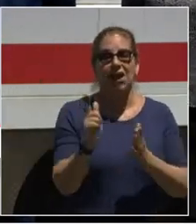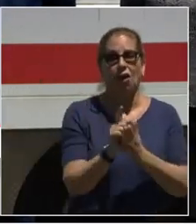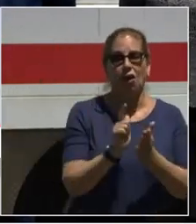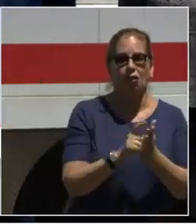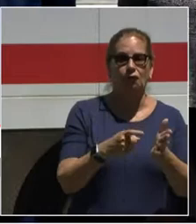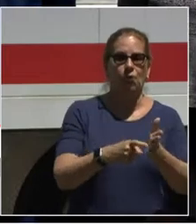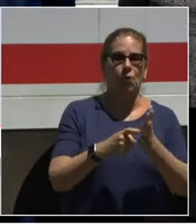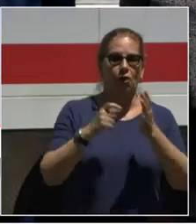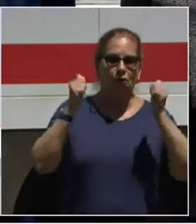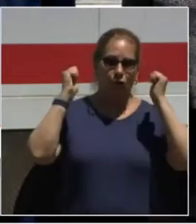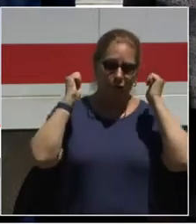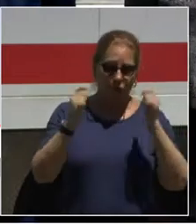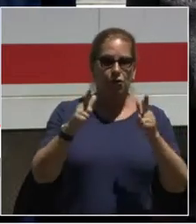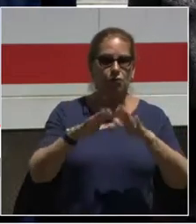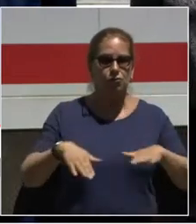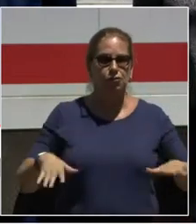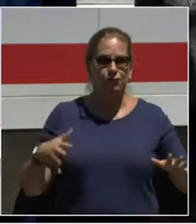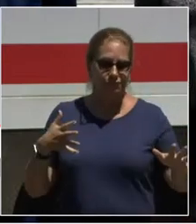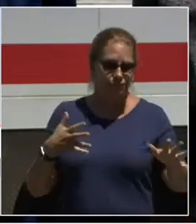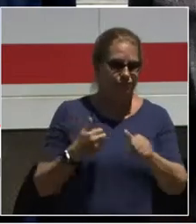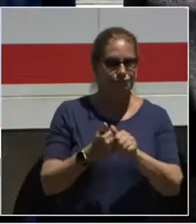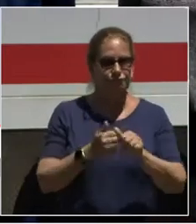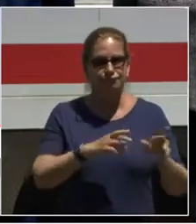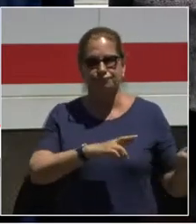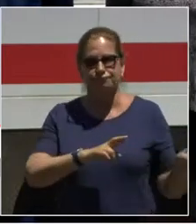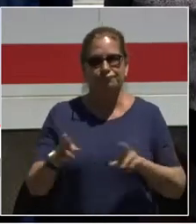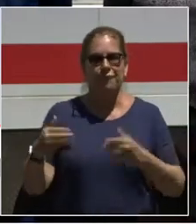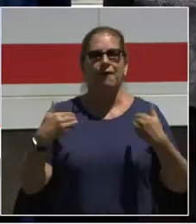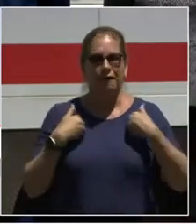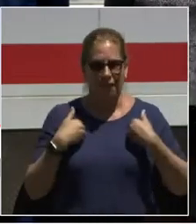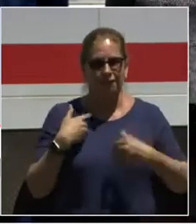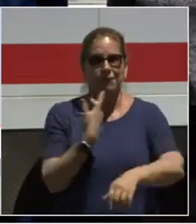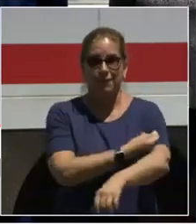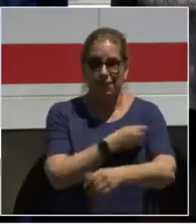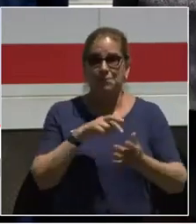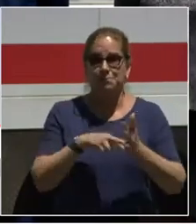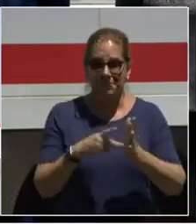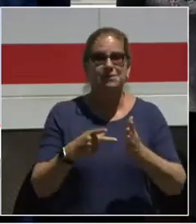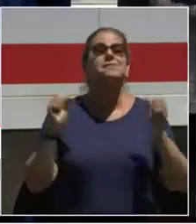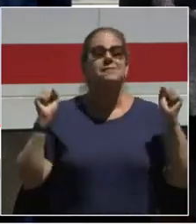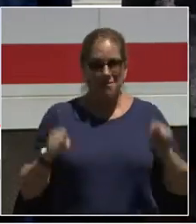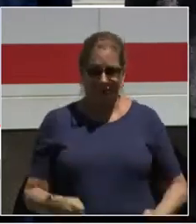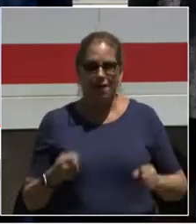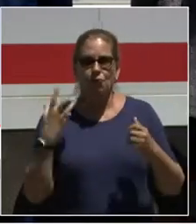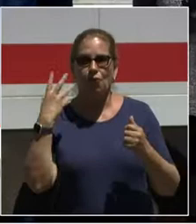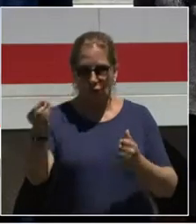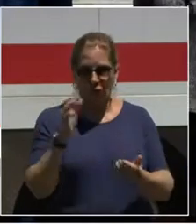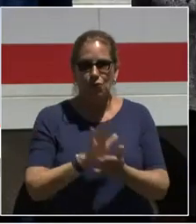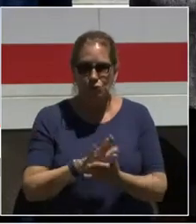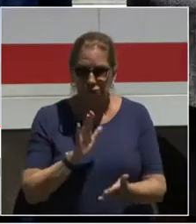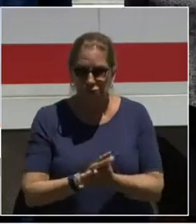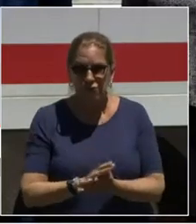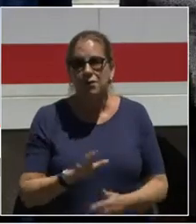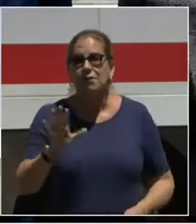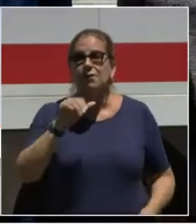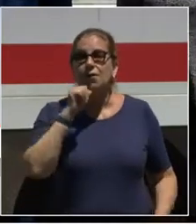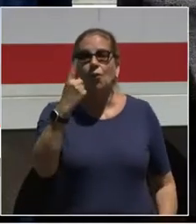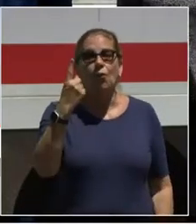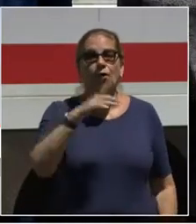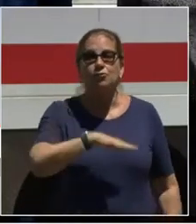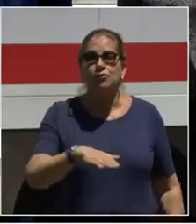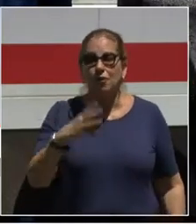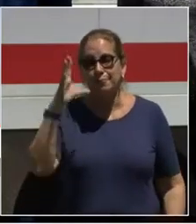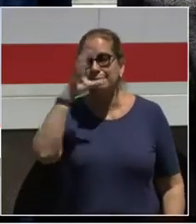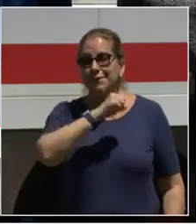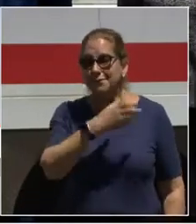their vaccinations in order to attend school. And we don't want a single child to miss a day of school So the